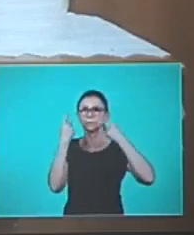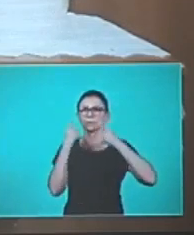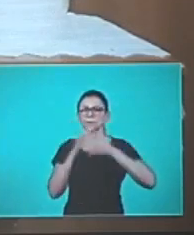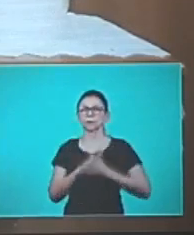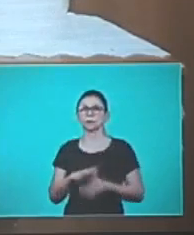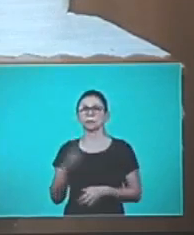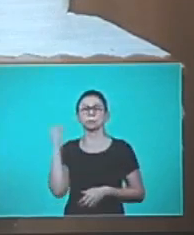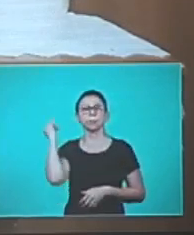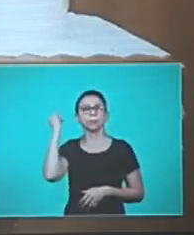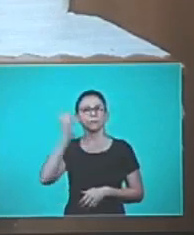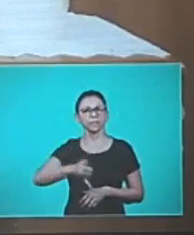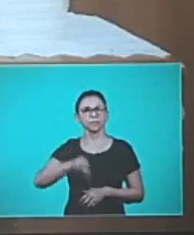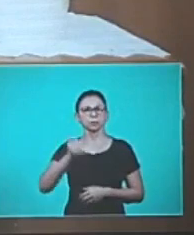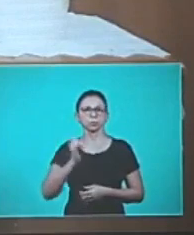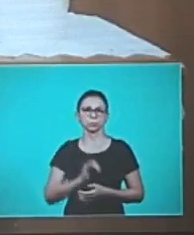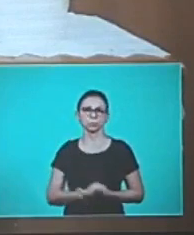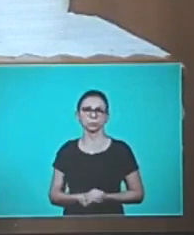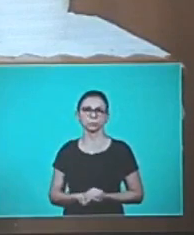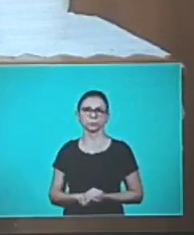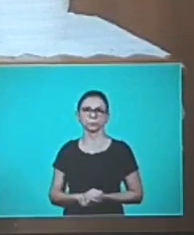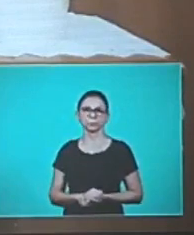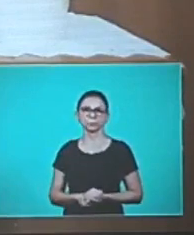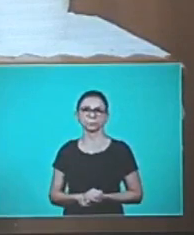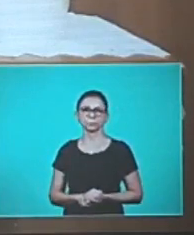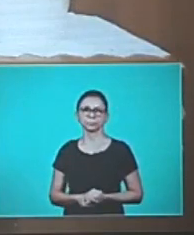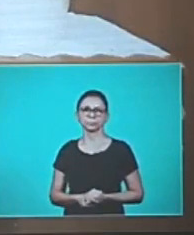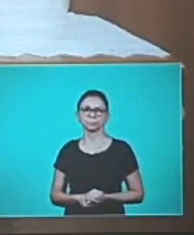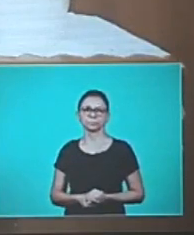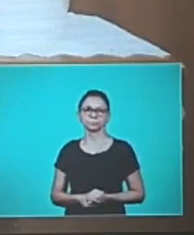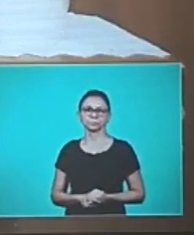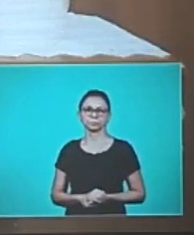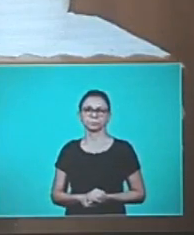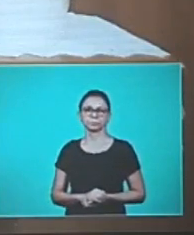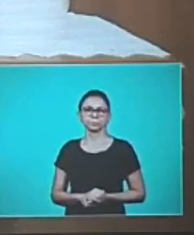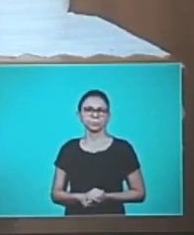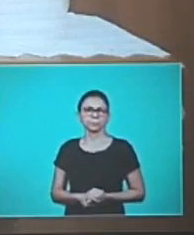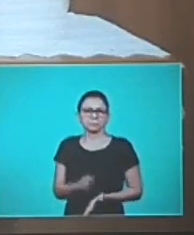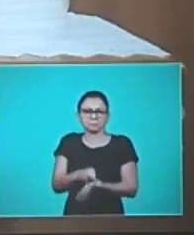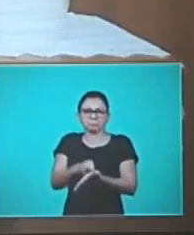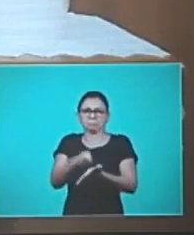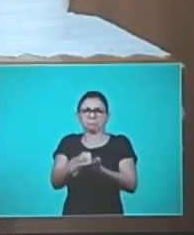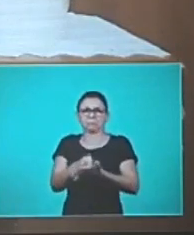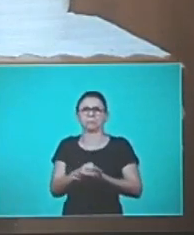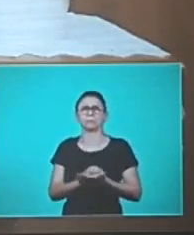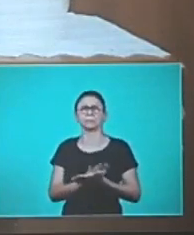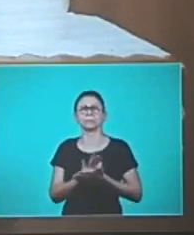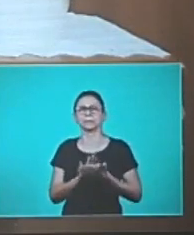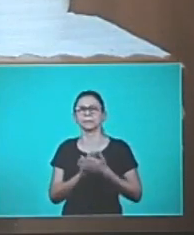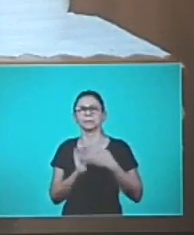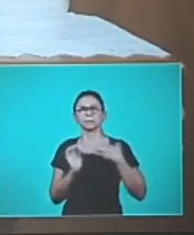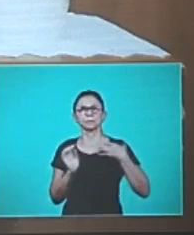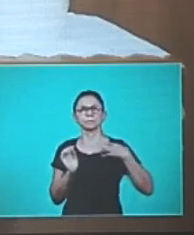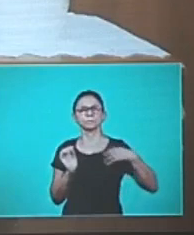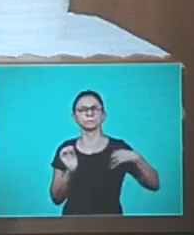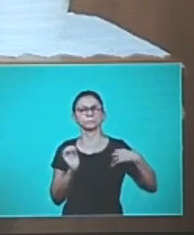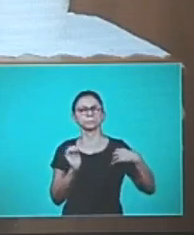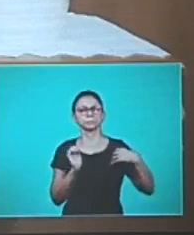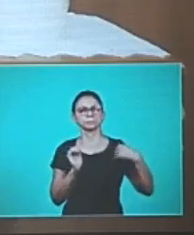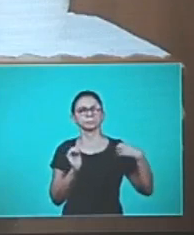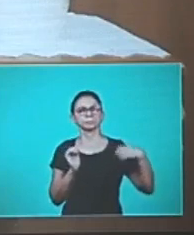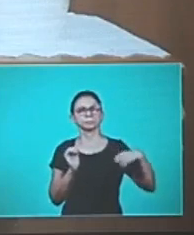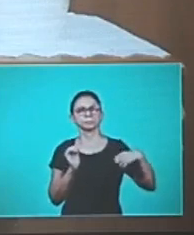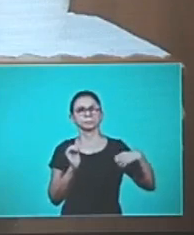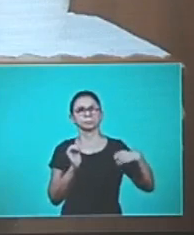is a shout, is an alert, is a warning, without imposing anything to anyone.